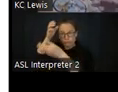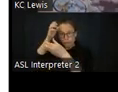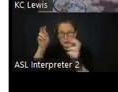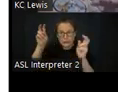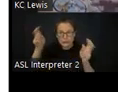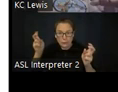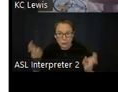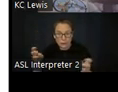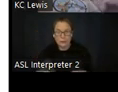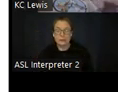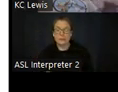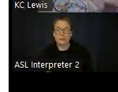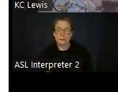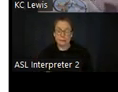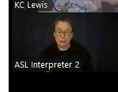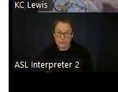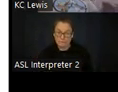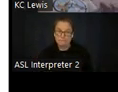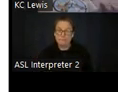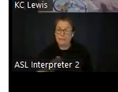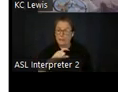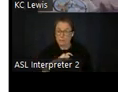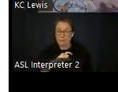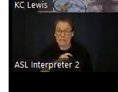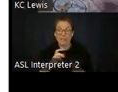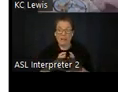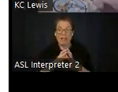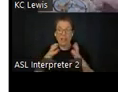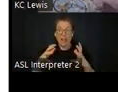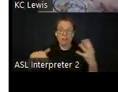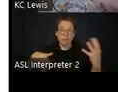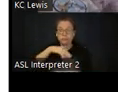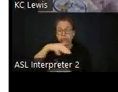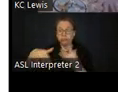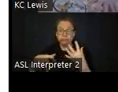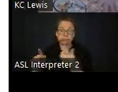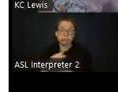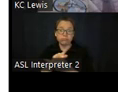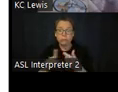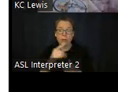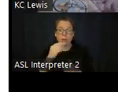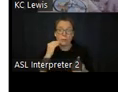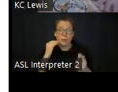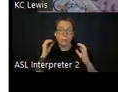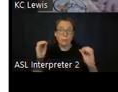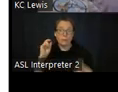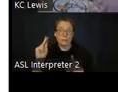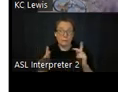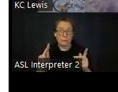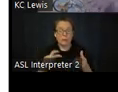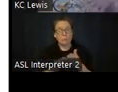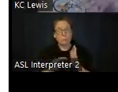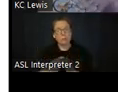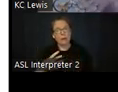amount of contact that the police have with houseless people, is someone with some kind of subject matter